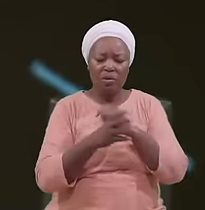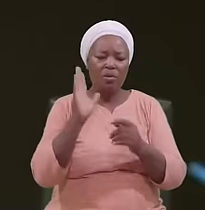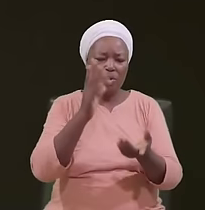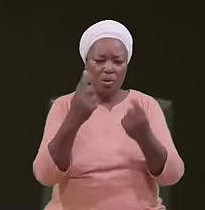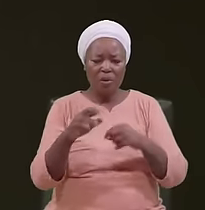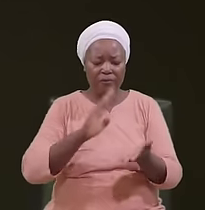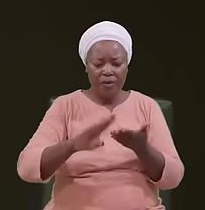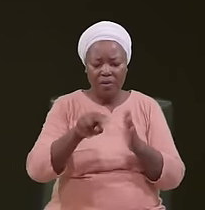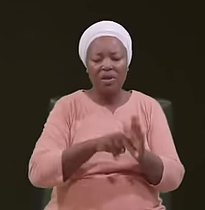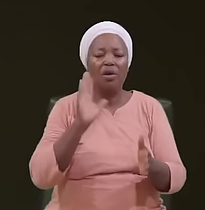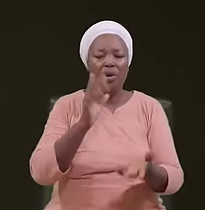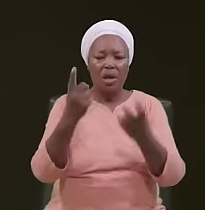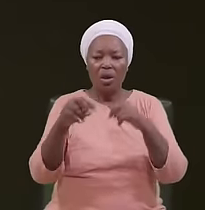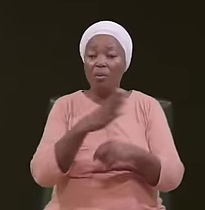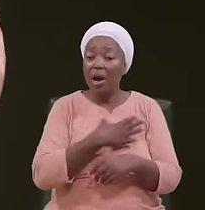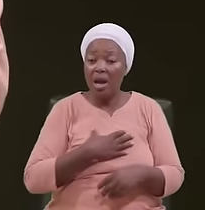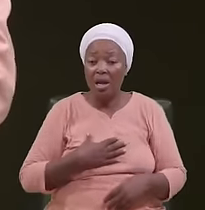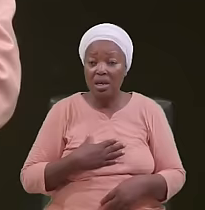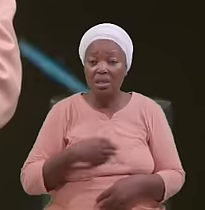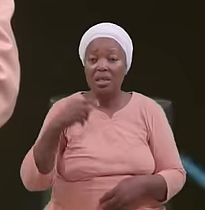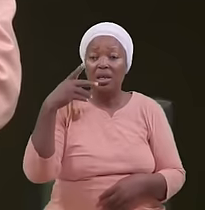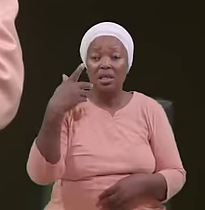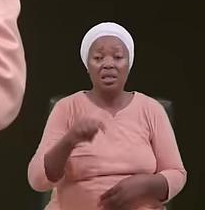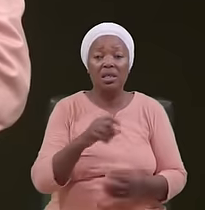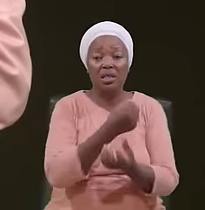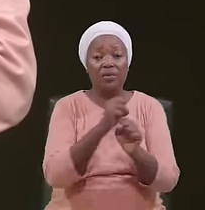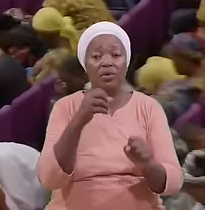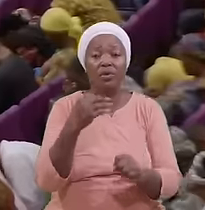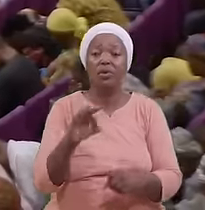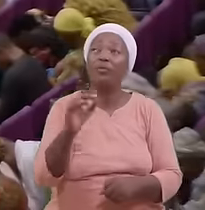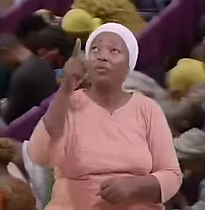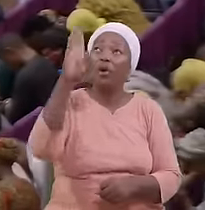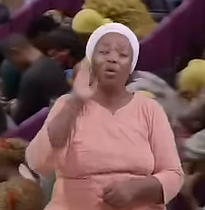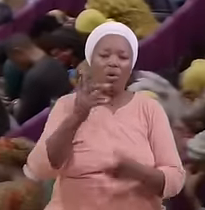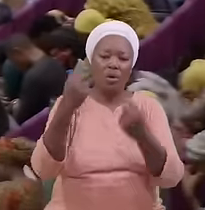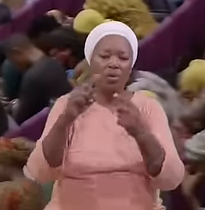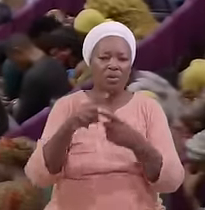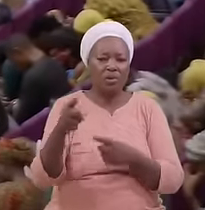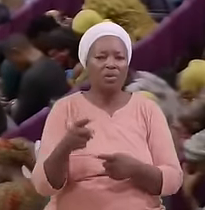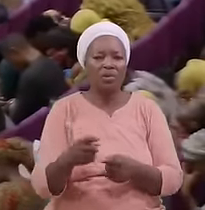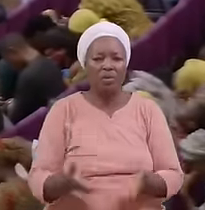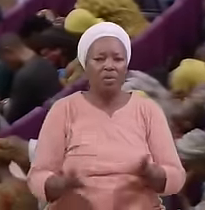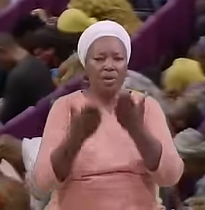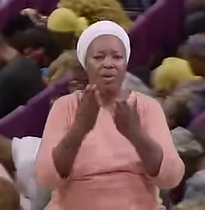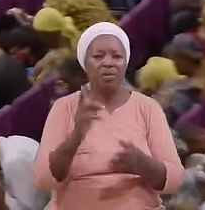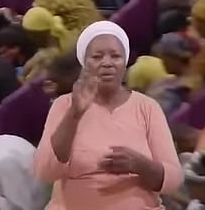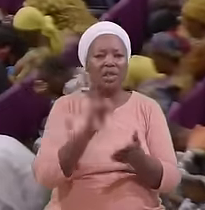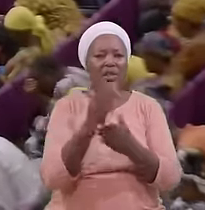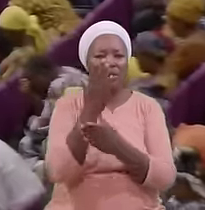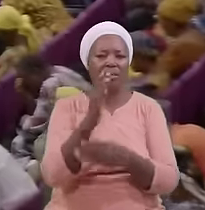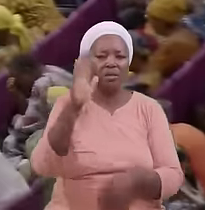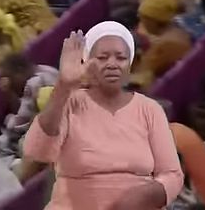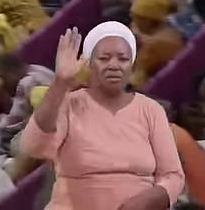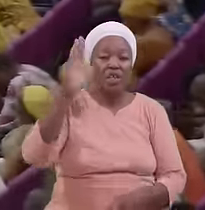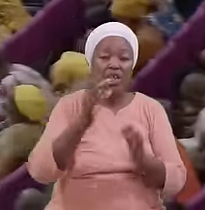will come, and the salvation of God will come to you. So raise up that hand. God bless you there. God bless you there.